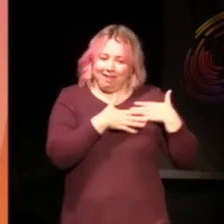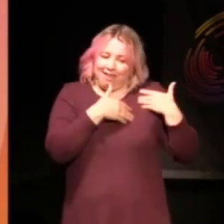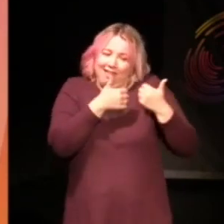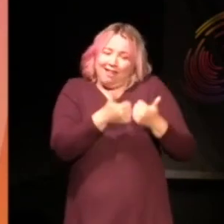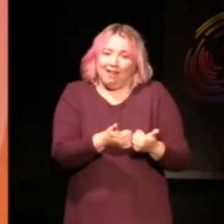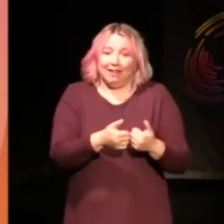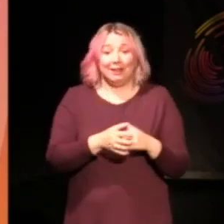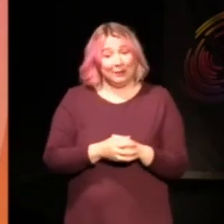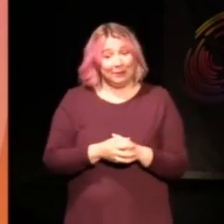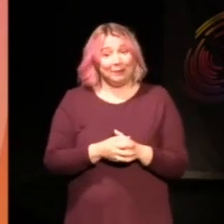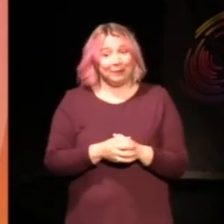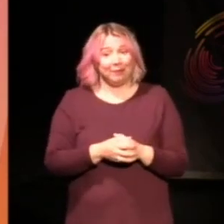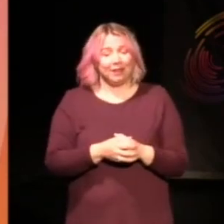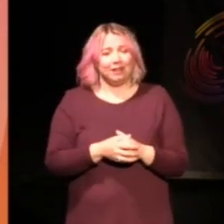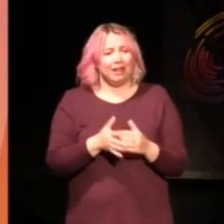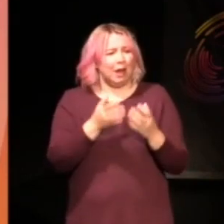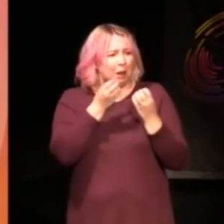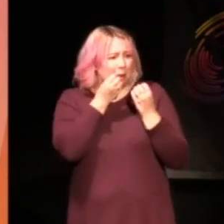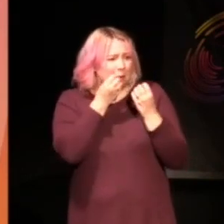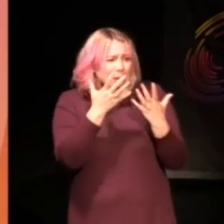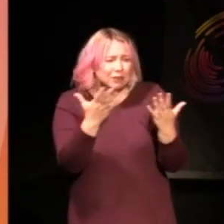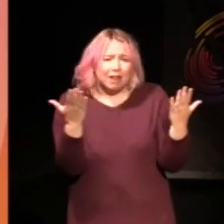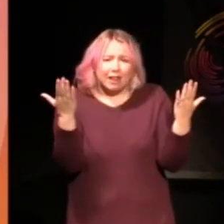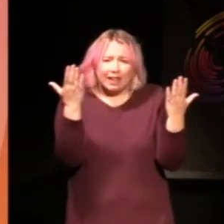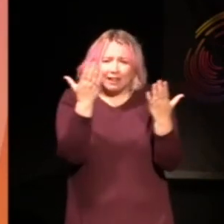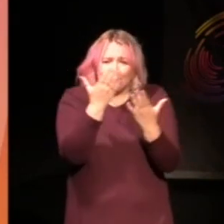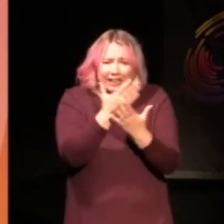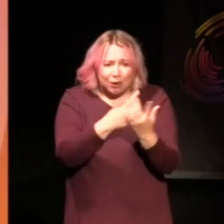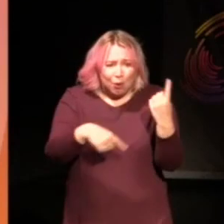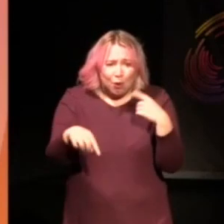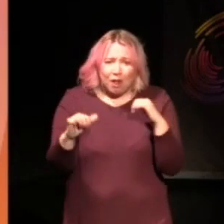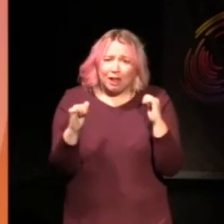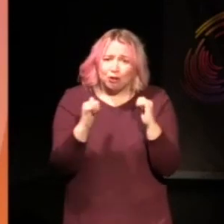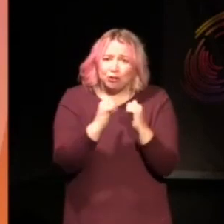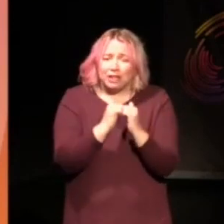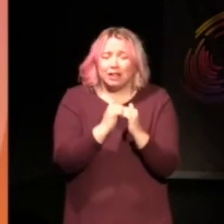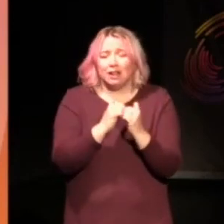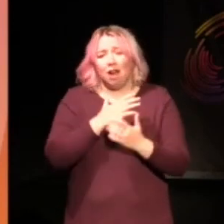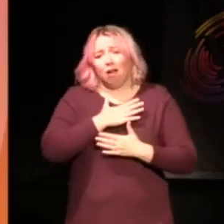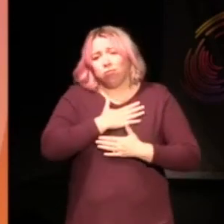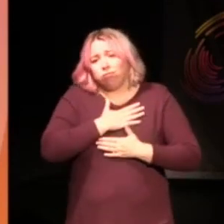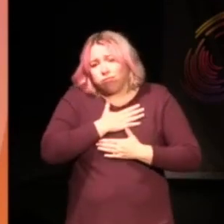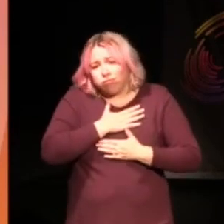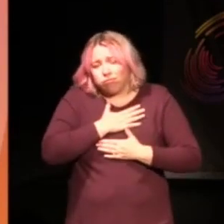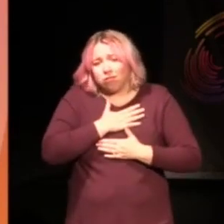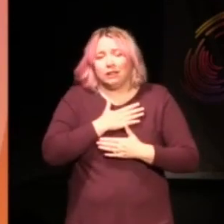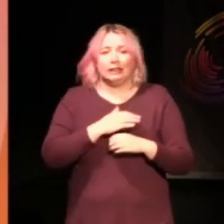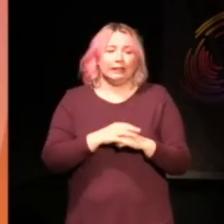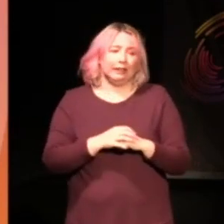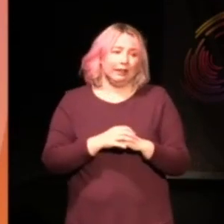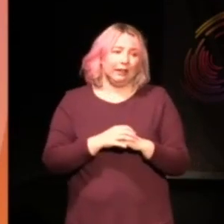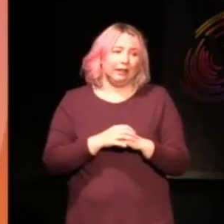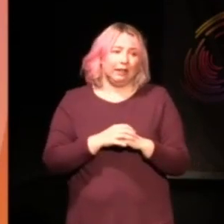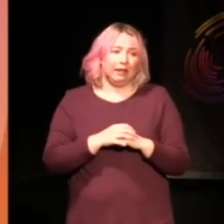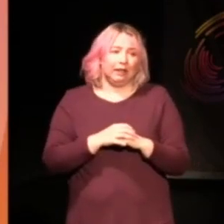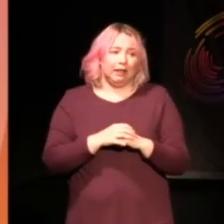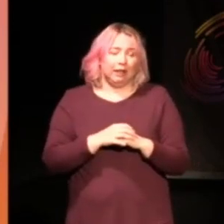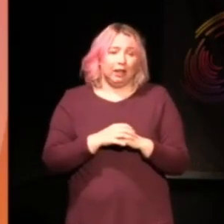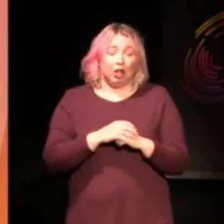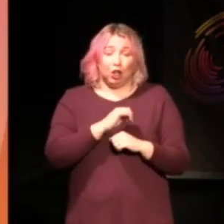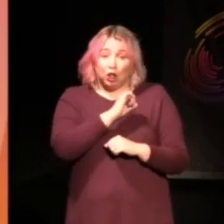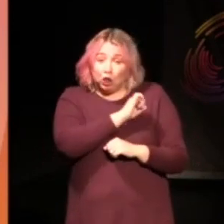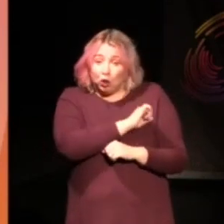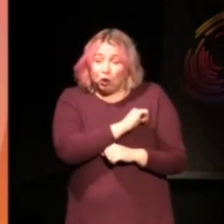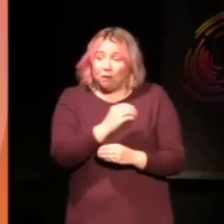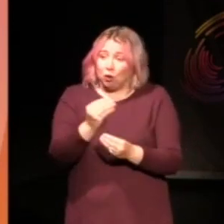was a beautiful evening. I think we'll agree. And without really facts, you've taught